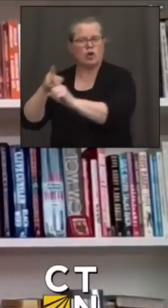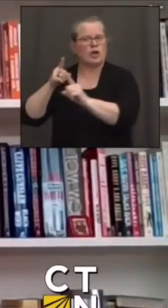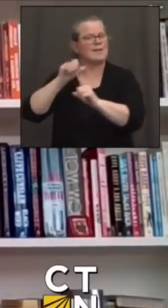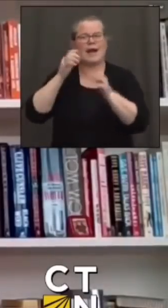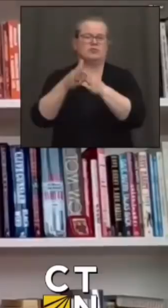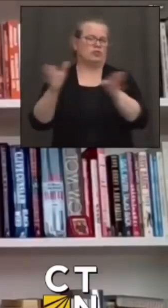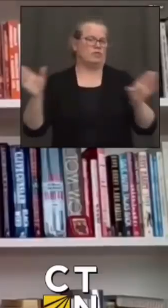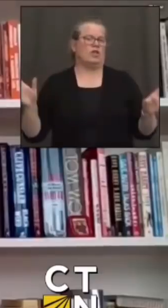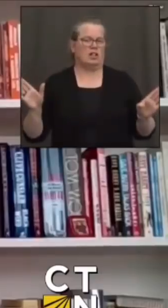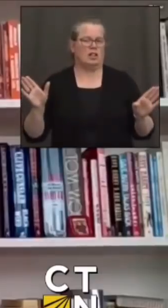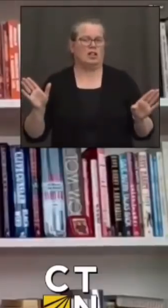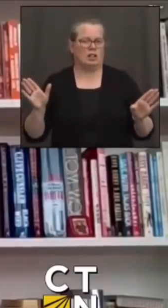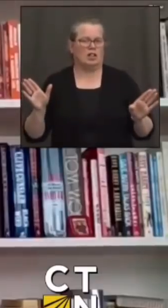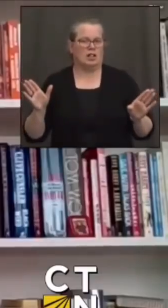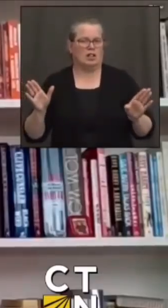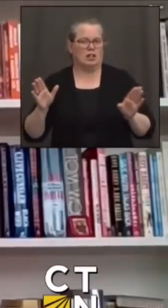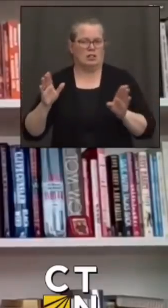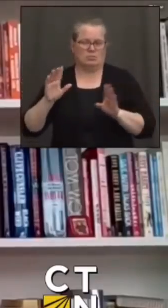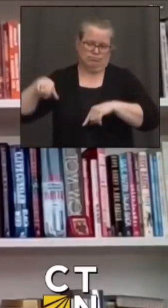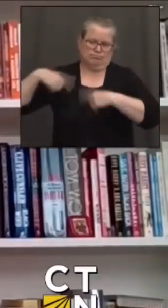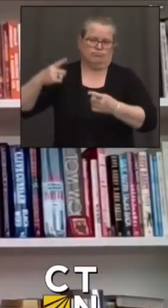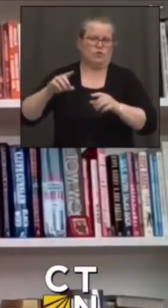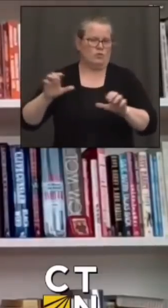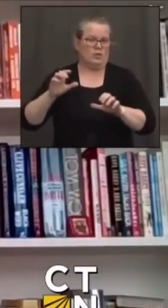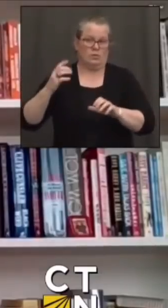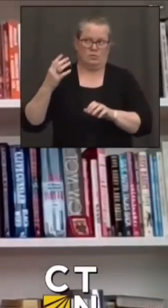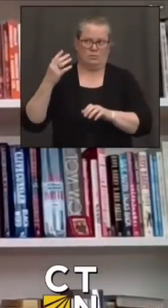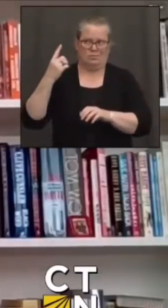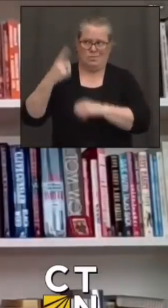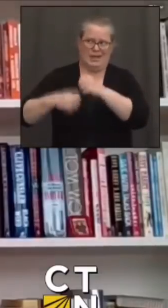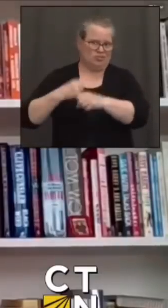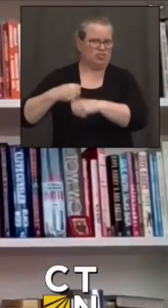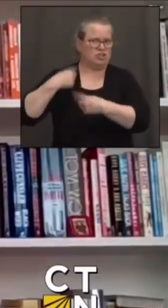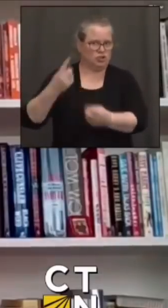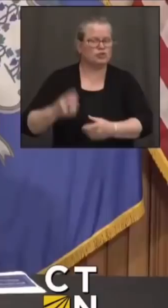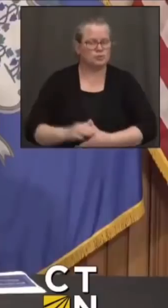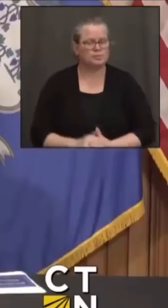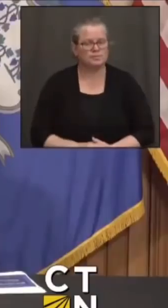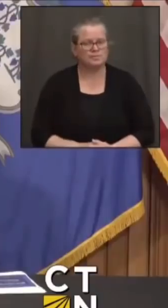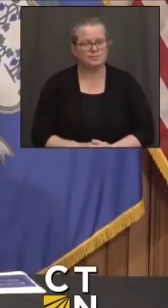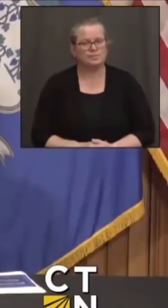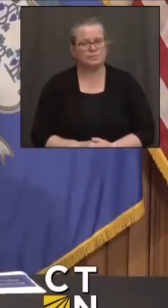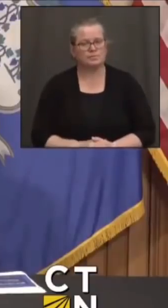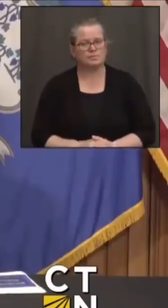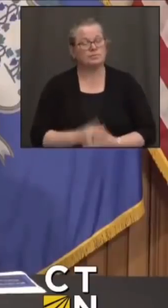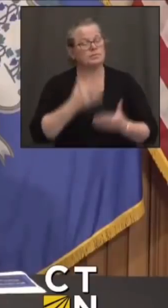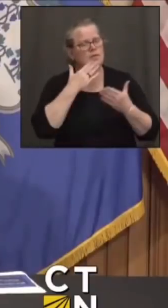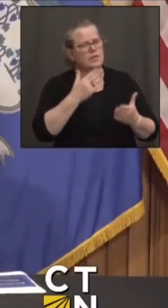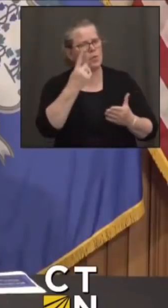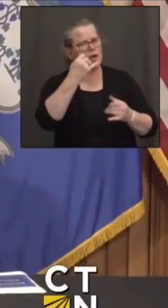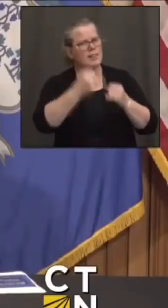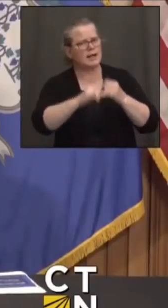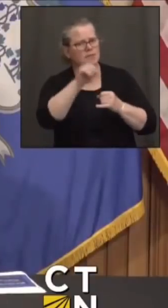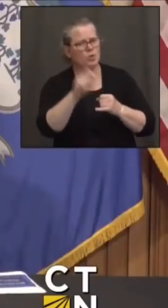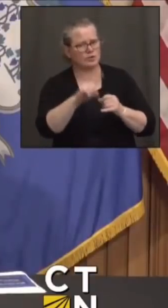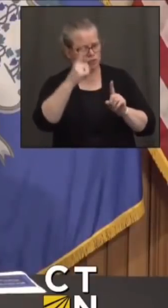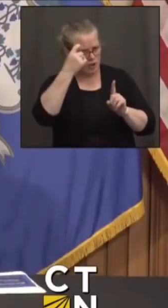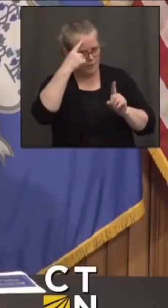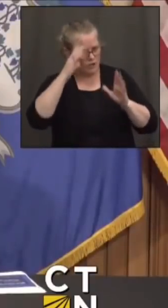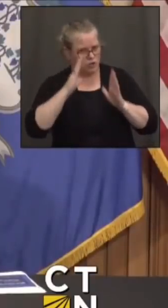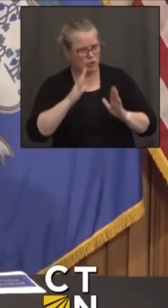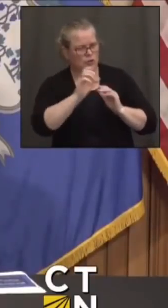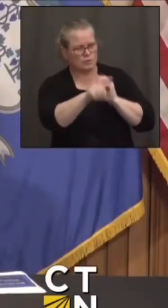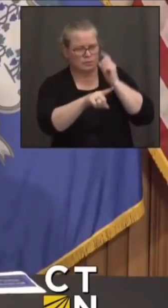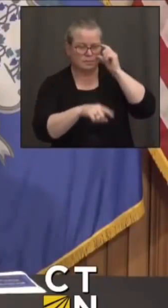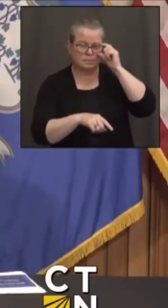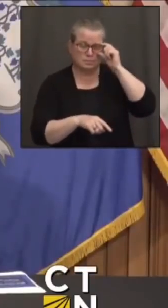general population basis that we've been doing for the last year. Thank you so much. And just had one last question for the governor. Governor,